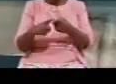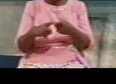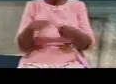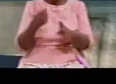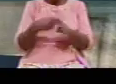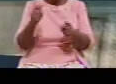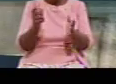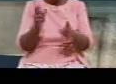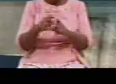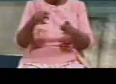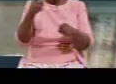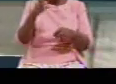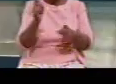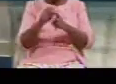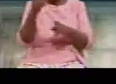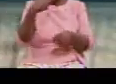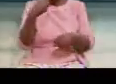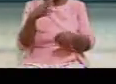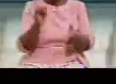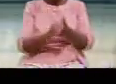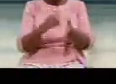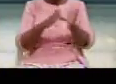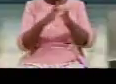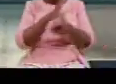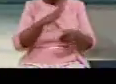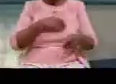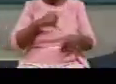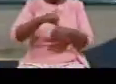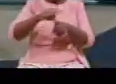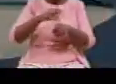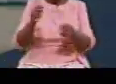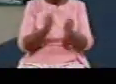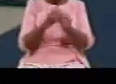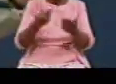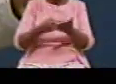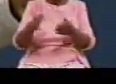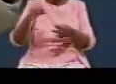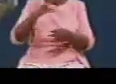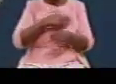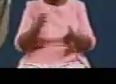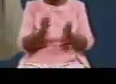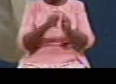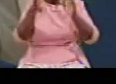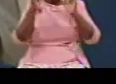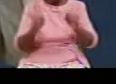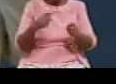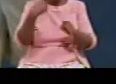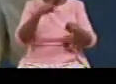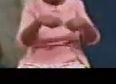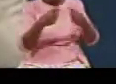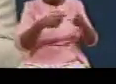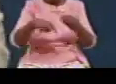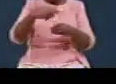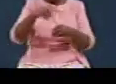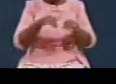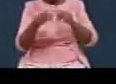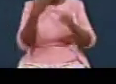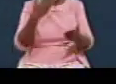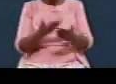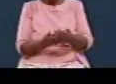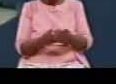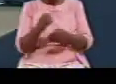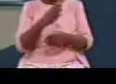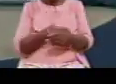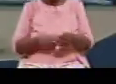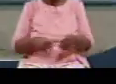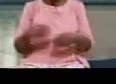that Jesus Christ was anointed with the Holy Ghost and with power, who went about doing good and